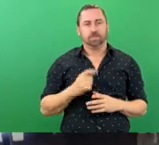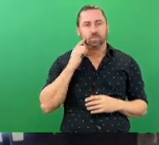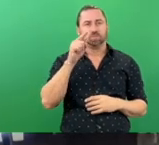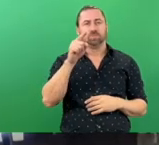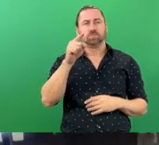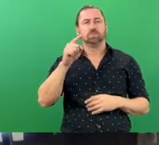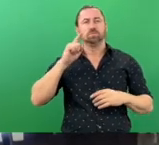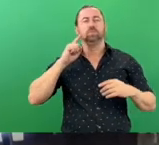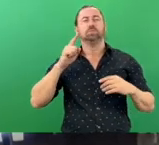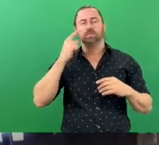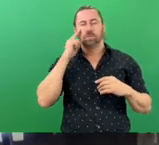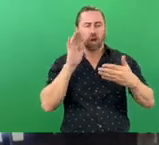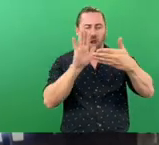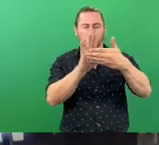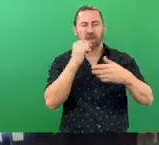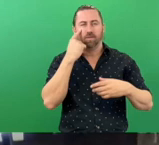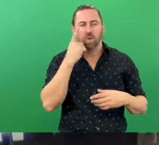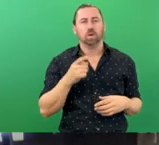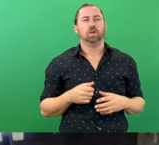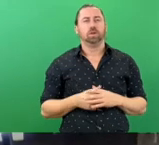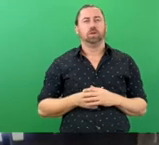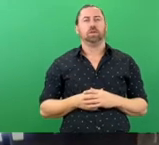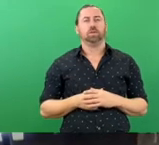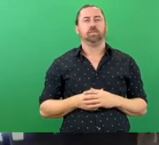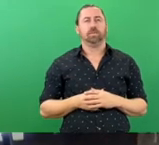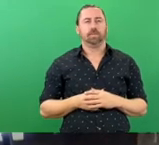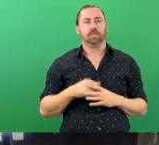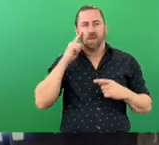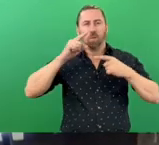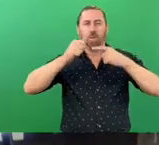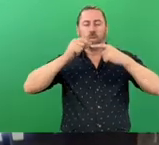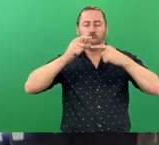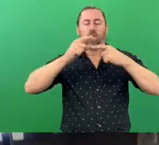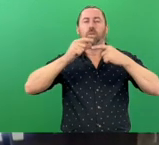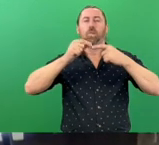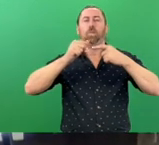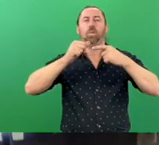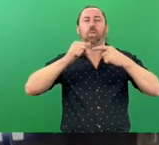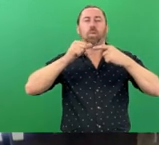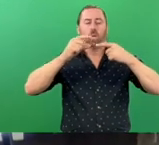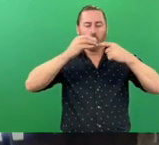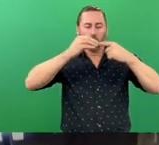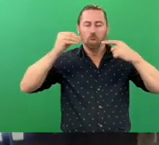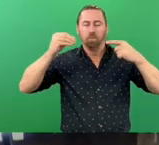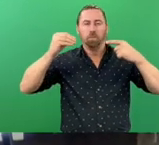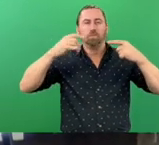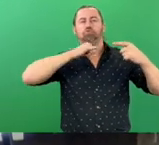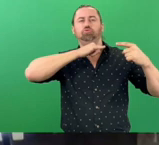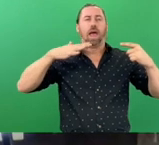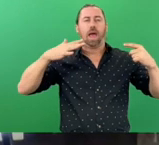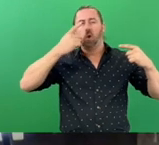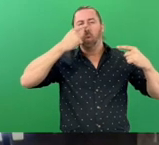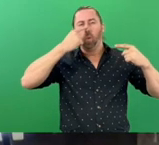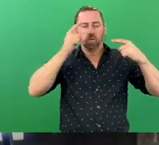made with a standard here, I'll hold it up close, of course. Y'all are familiar with this kind of a conical